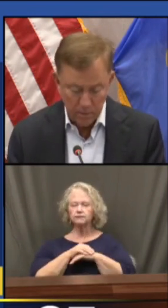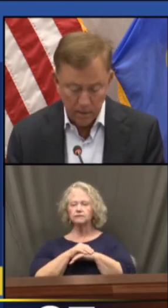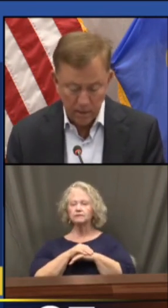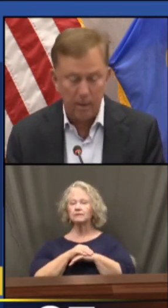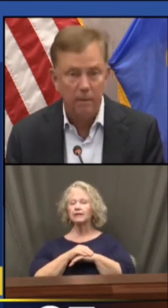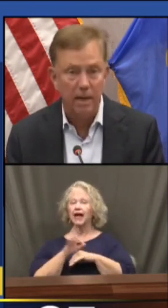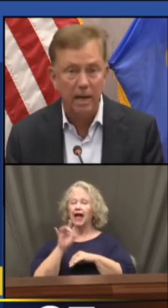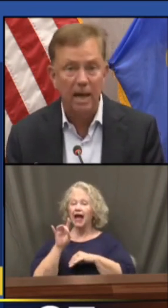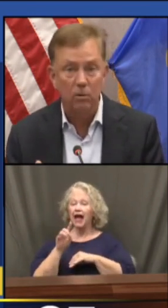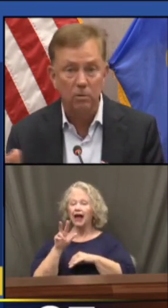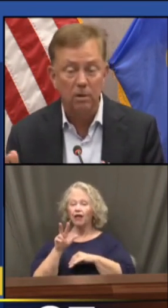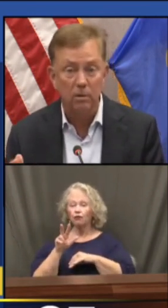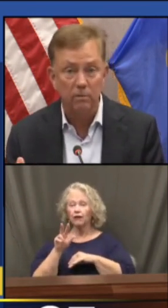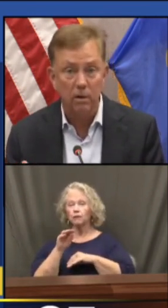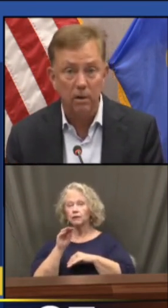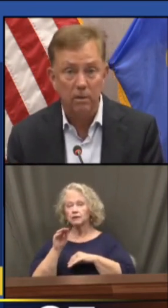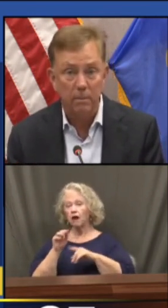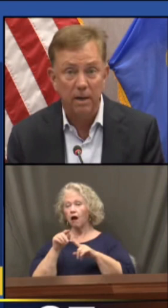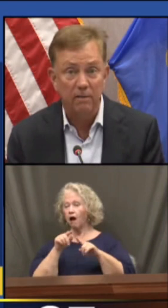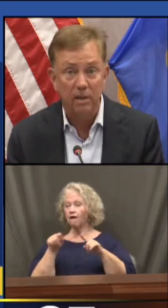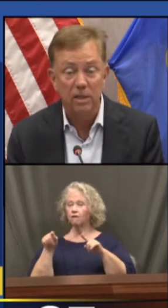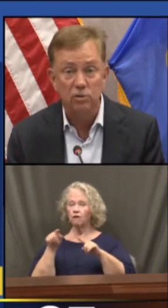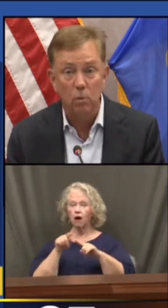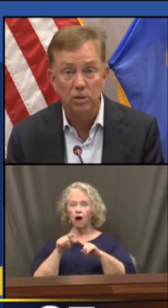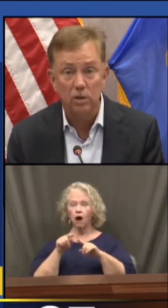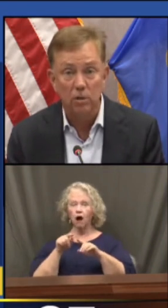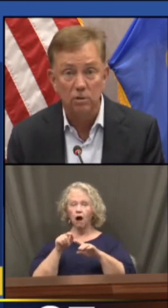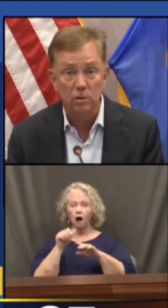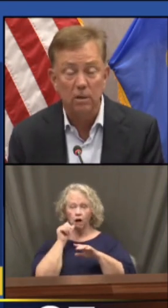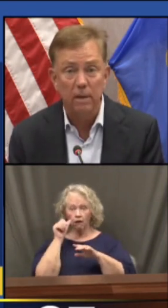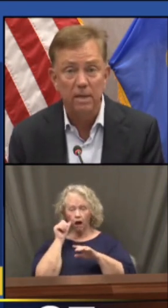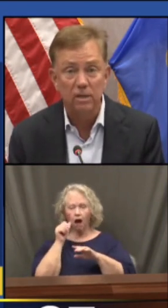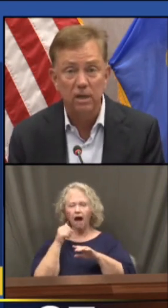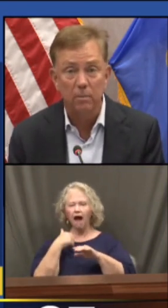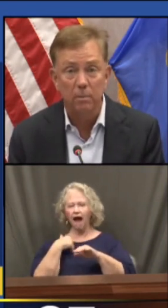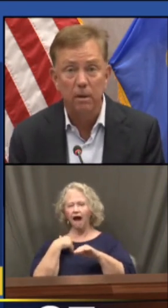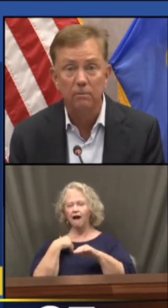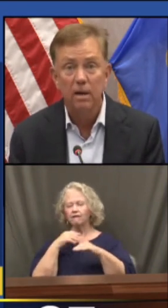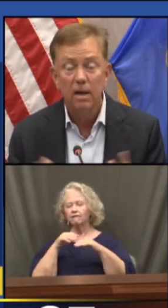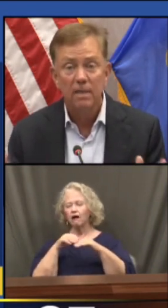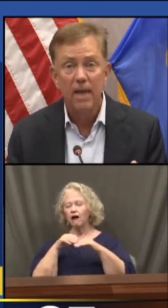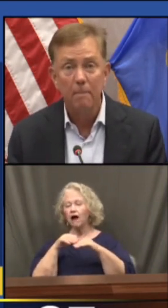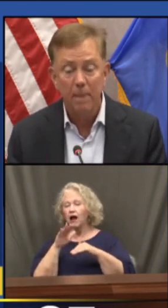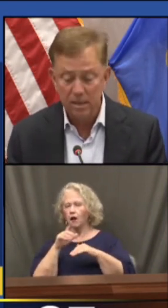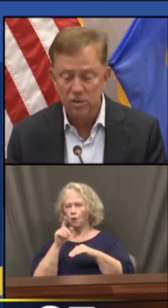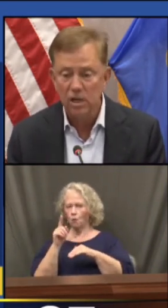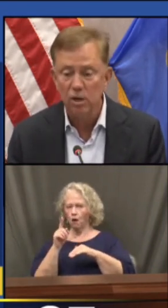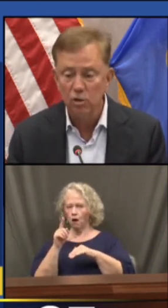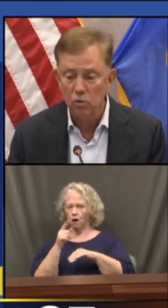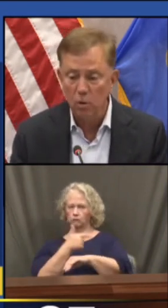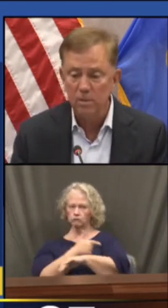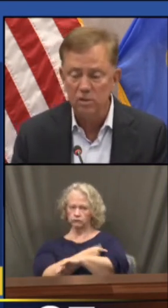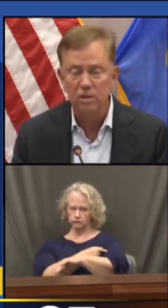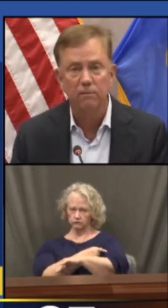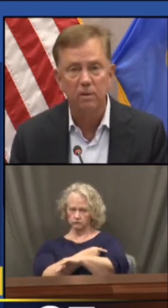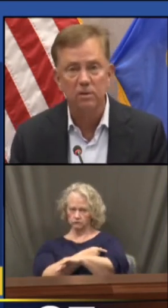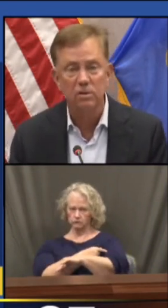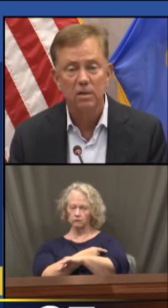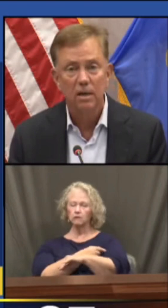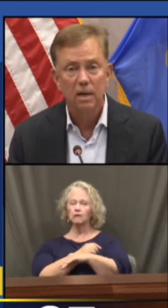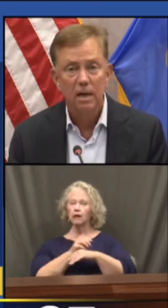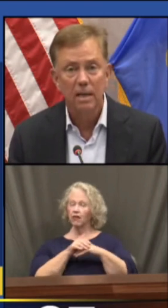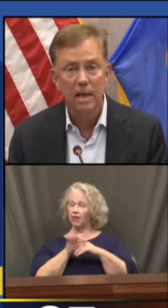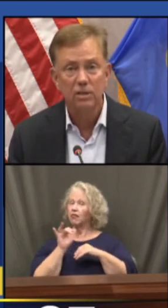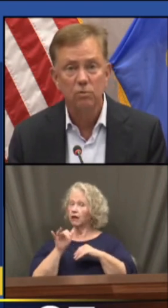of everybody an adult or have at least one dose, 18 and above. That makes an enormous